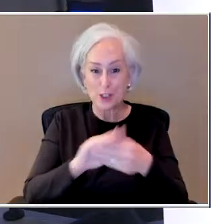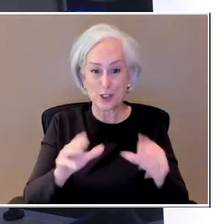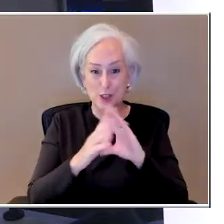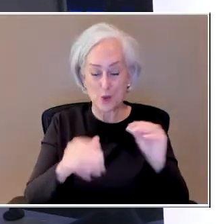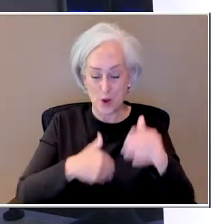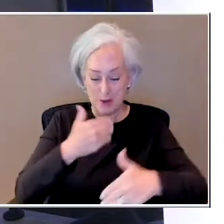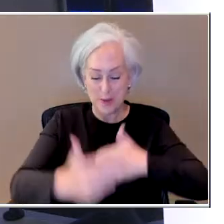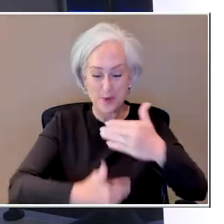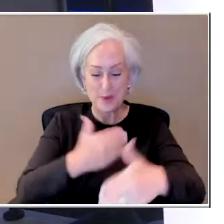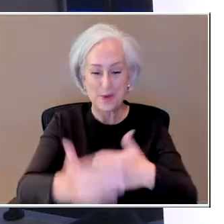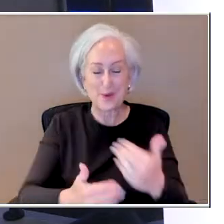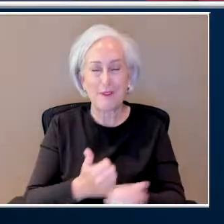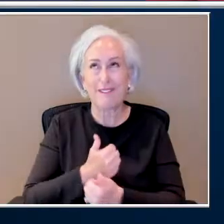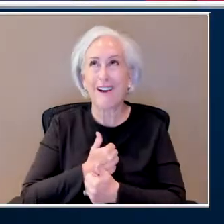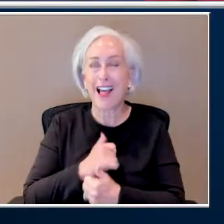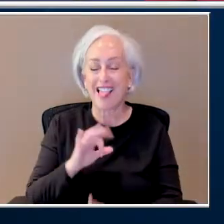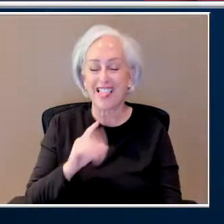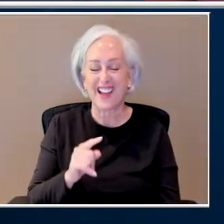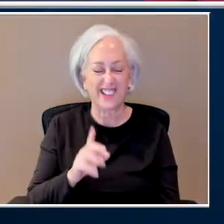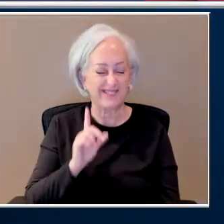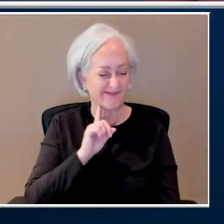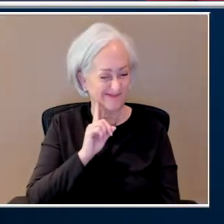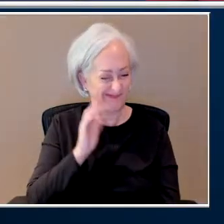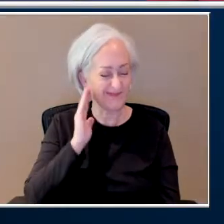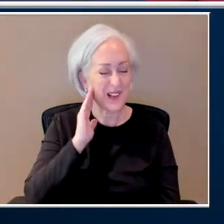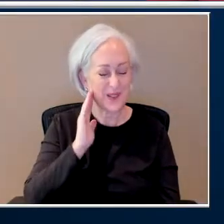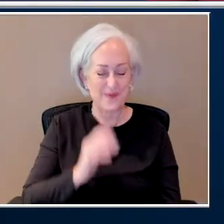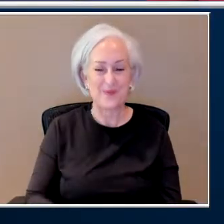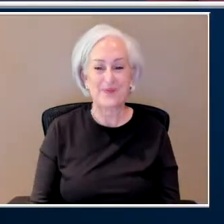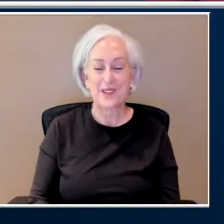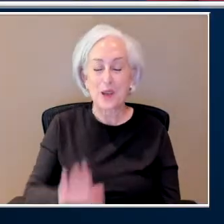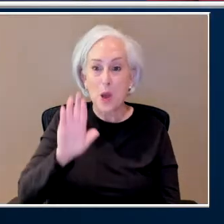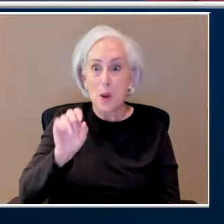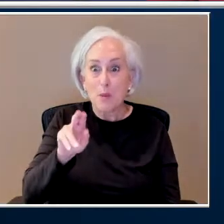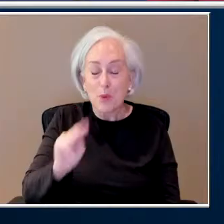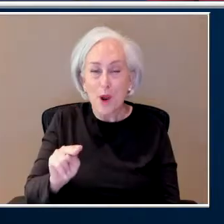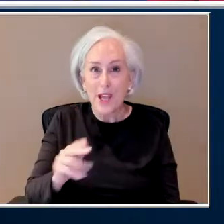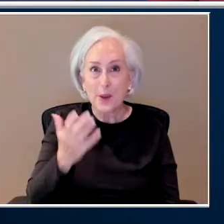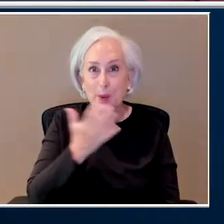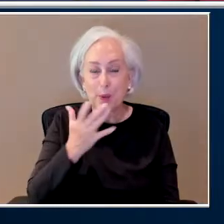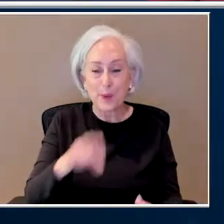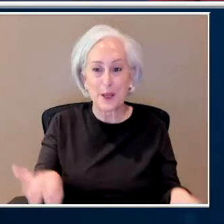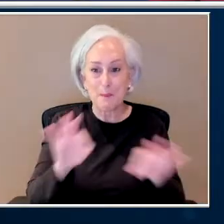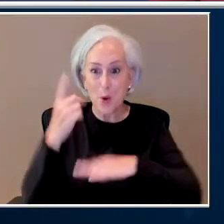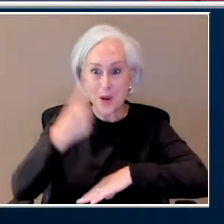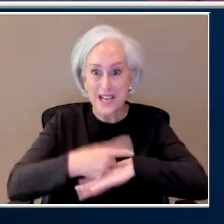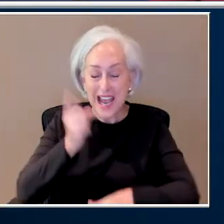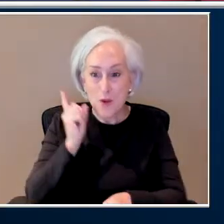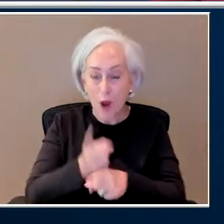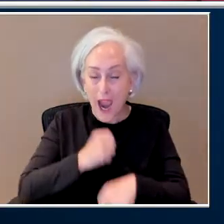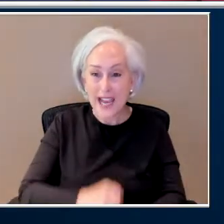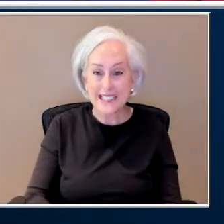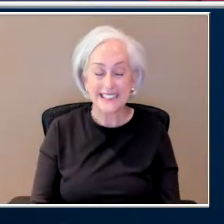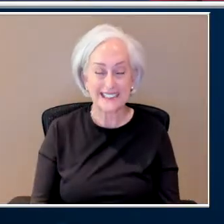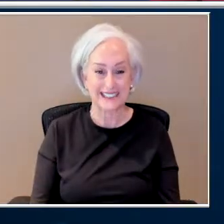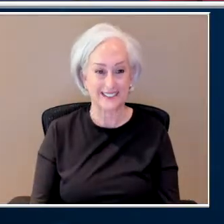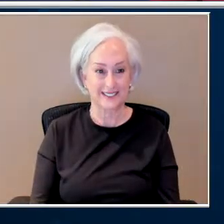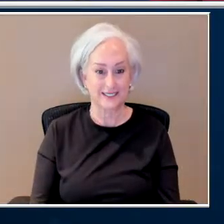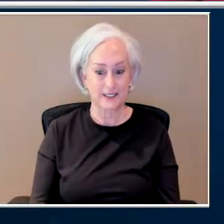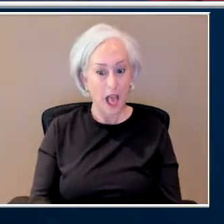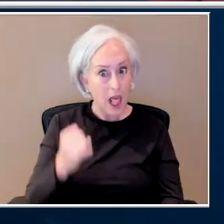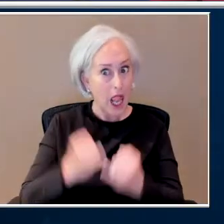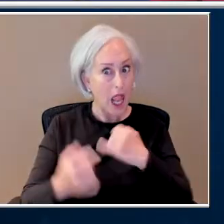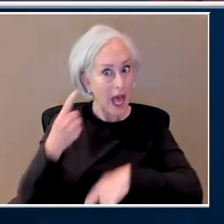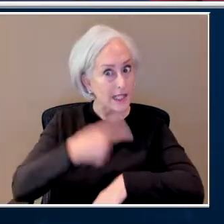know you do. Brennan. Big day for you, right? Yeah. Is it the last day of